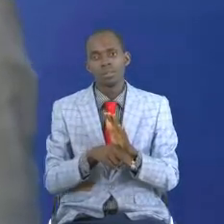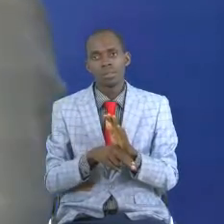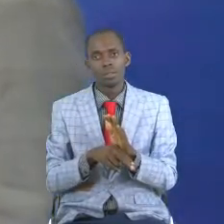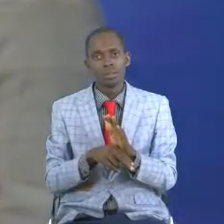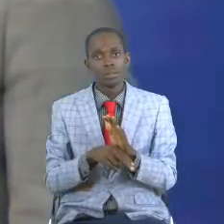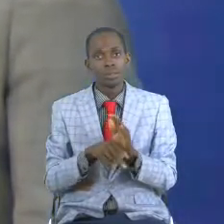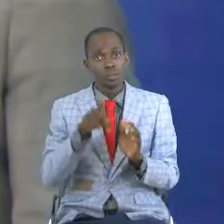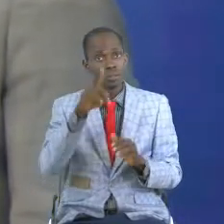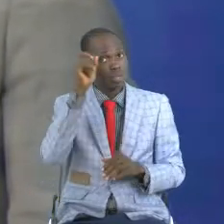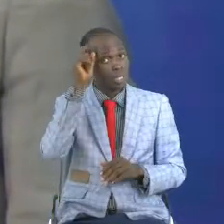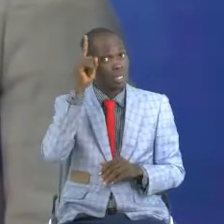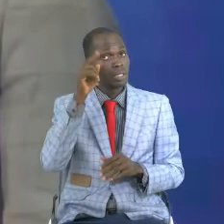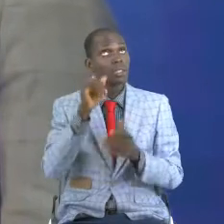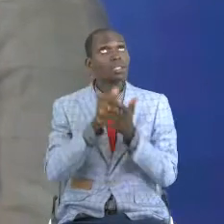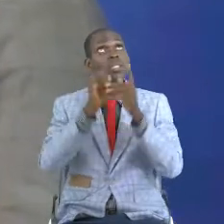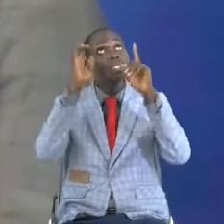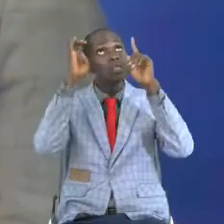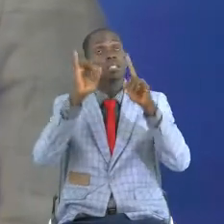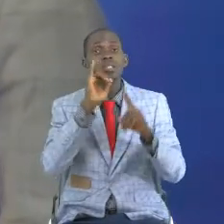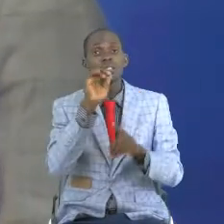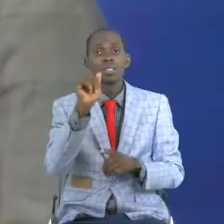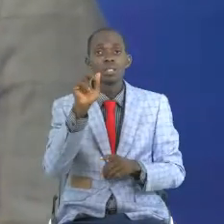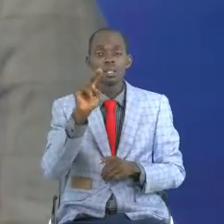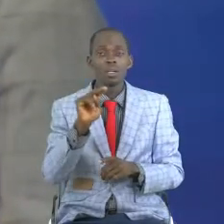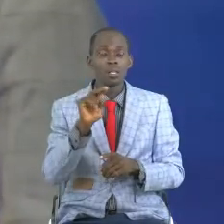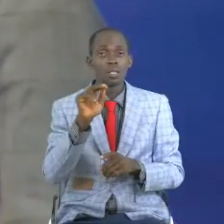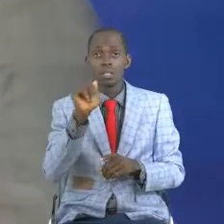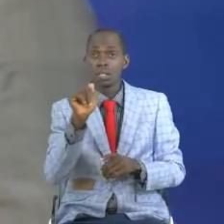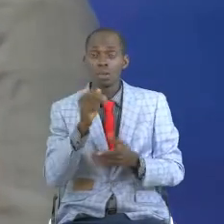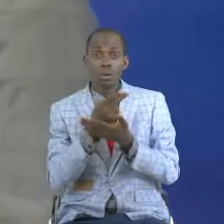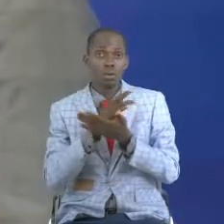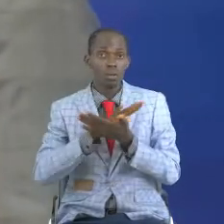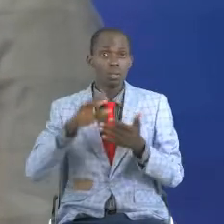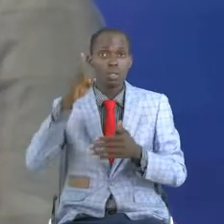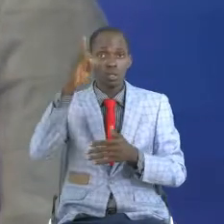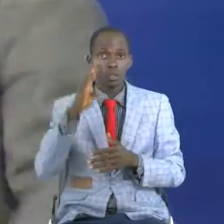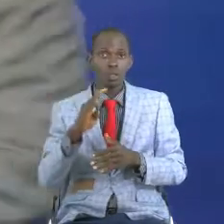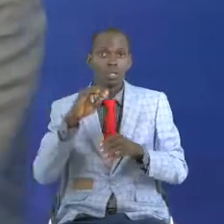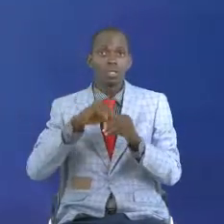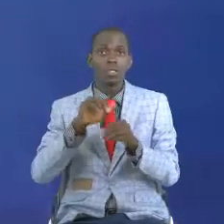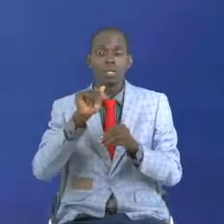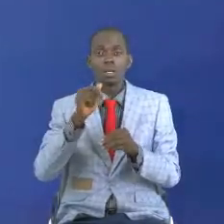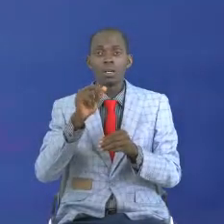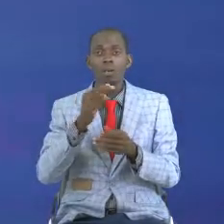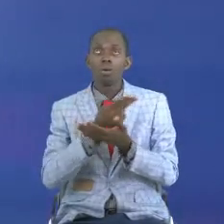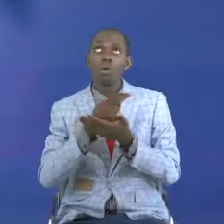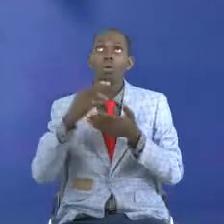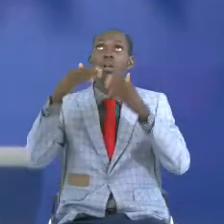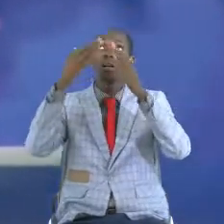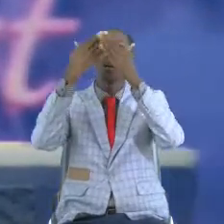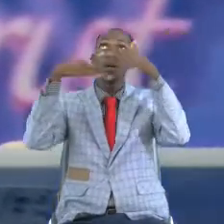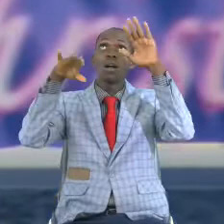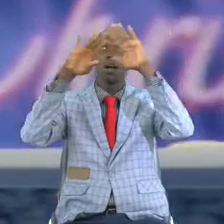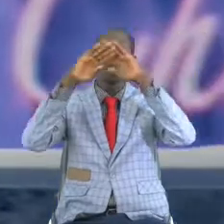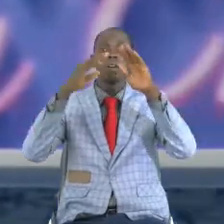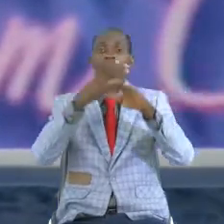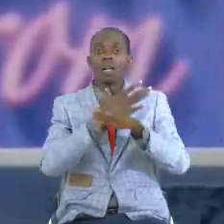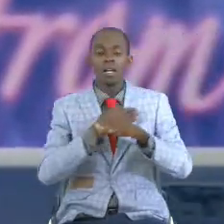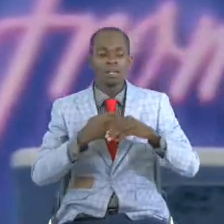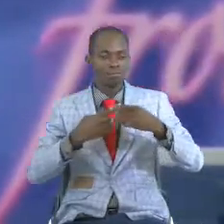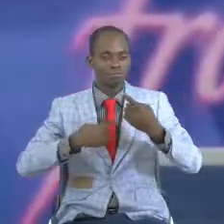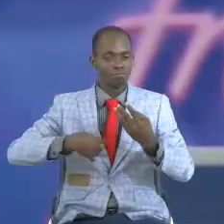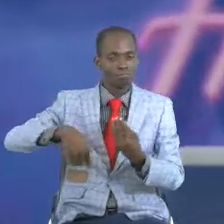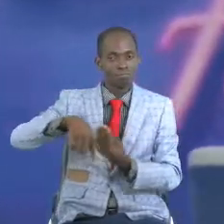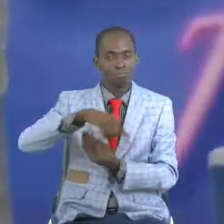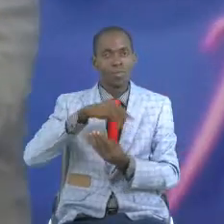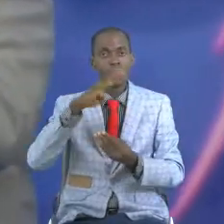a holy God in a holy heaven, surrounded by holy angels. And then the men who